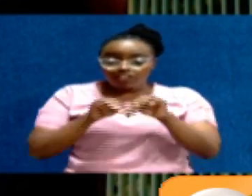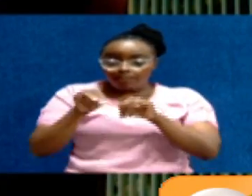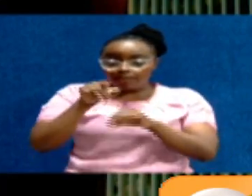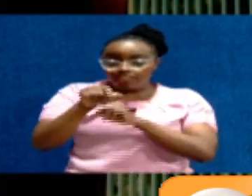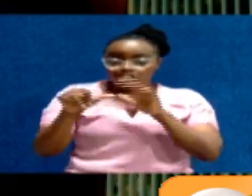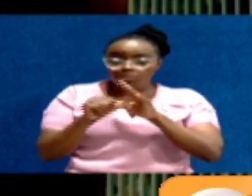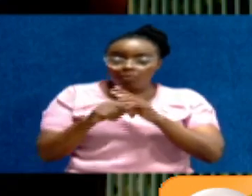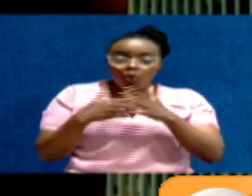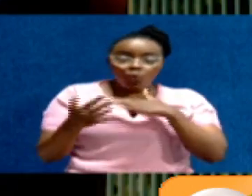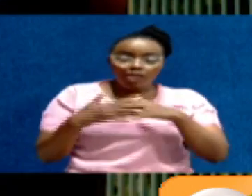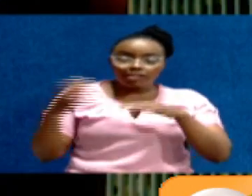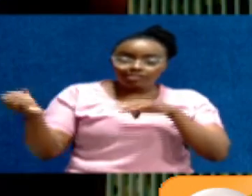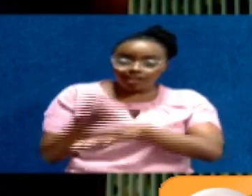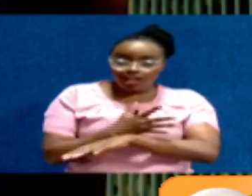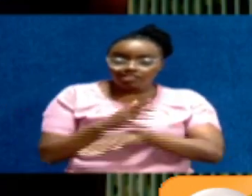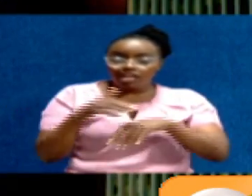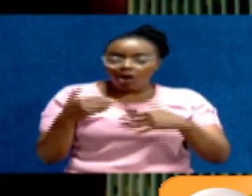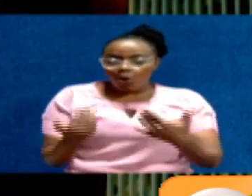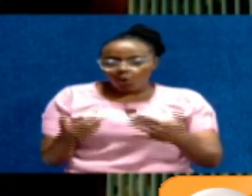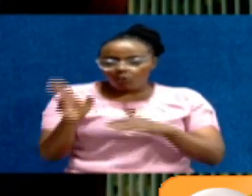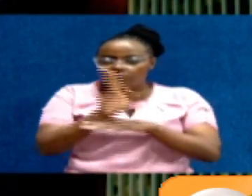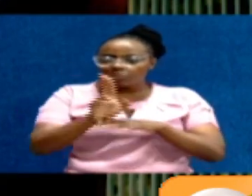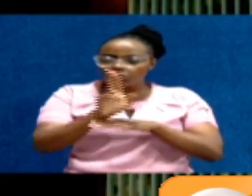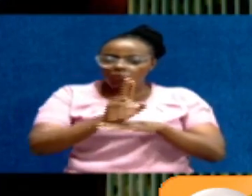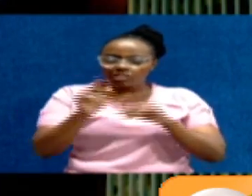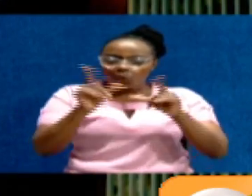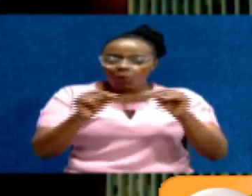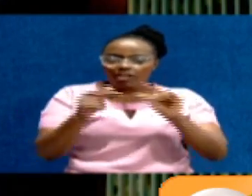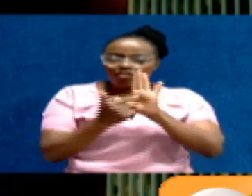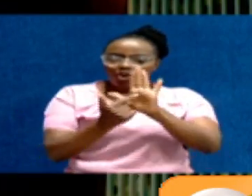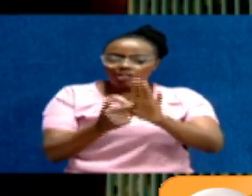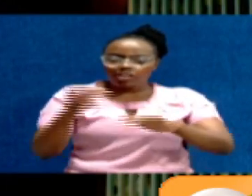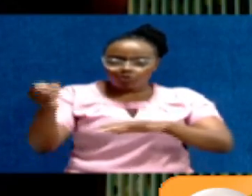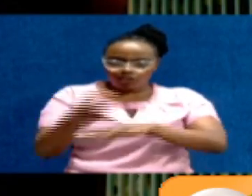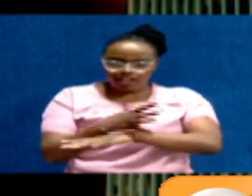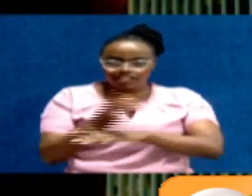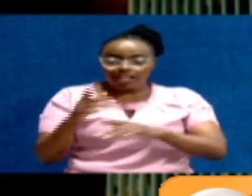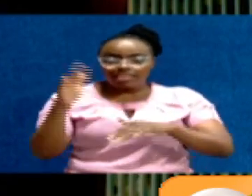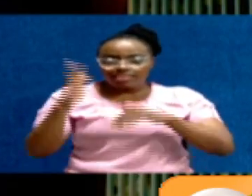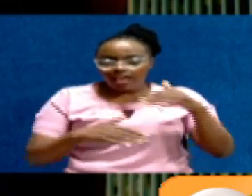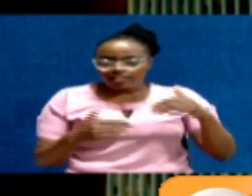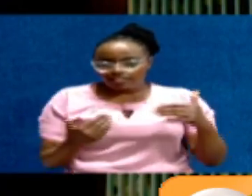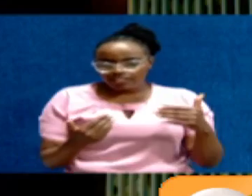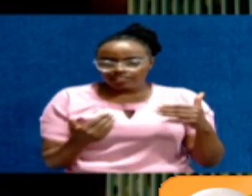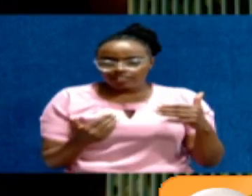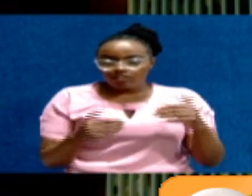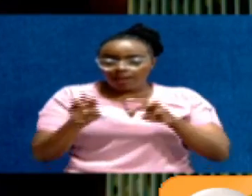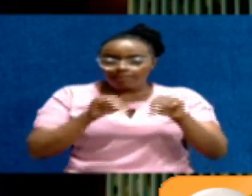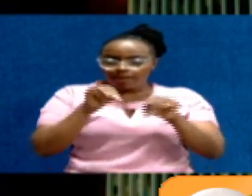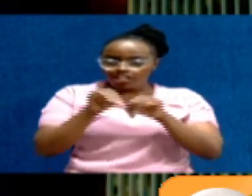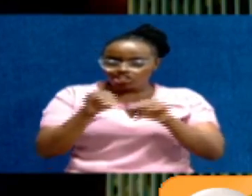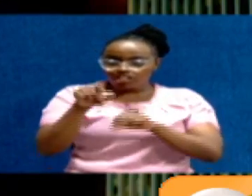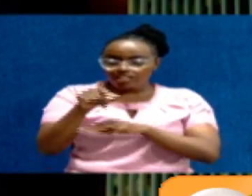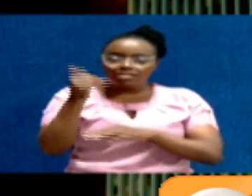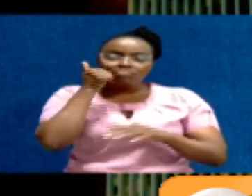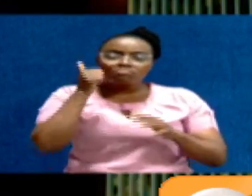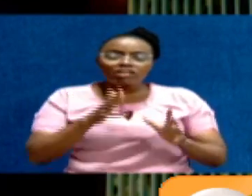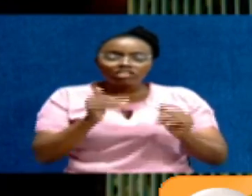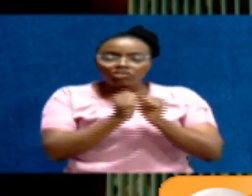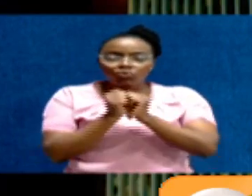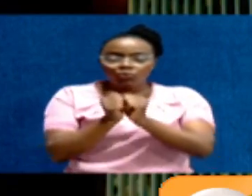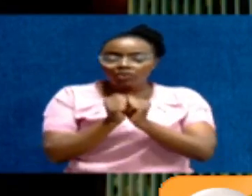managing that problem, whether it's a cancer, let me use the example of cancer. So instead of managing this